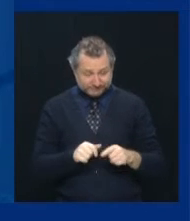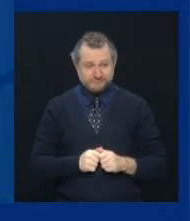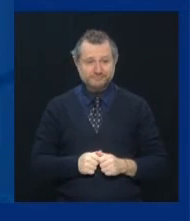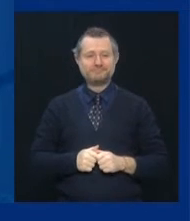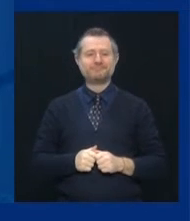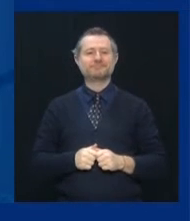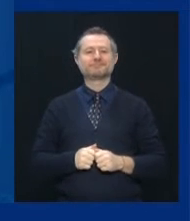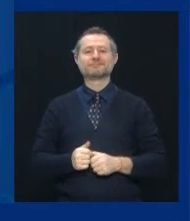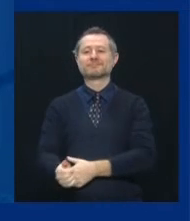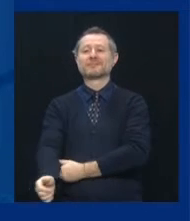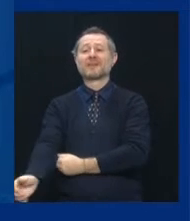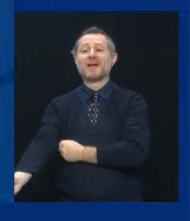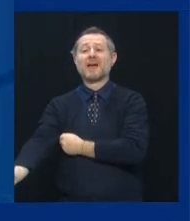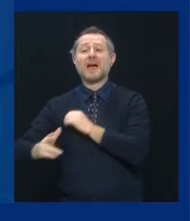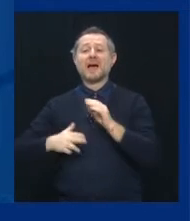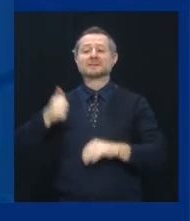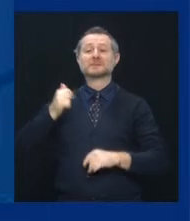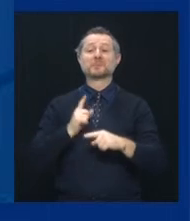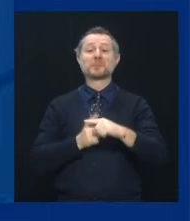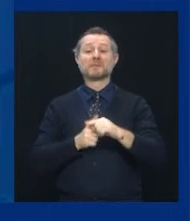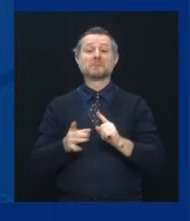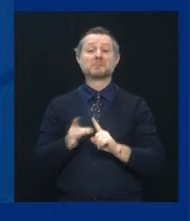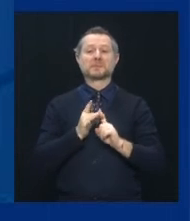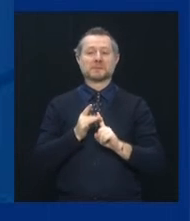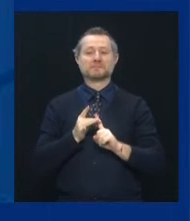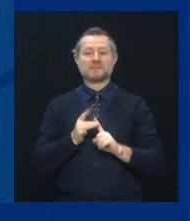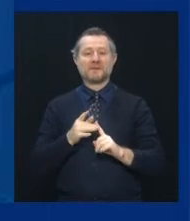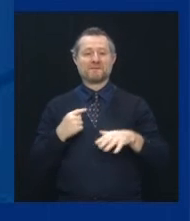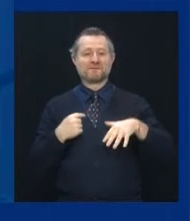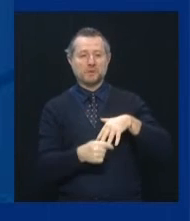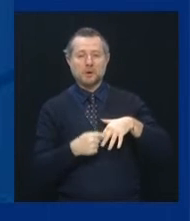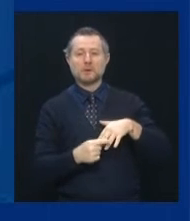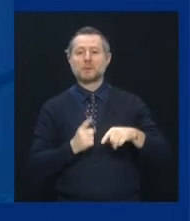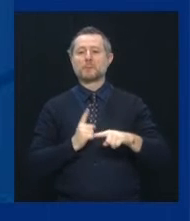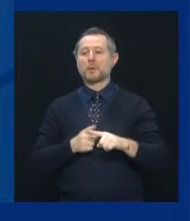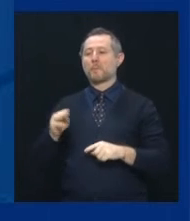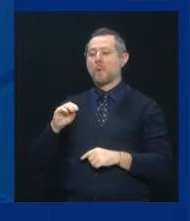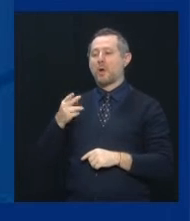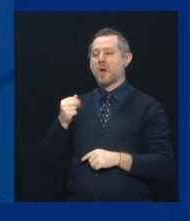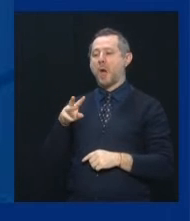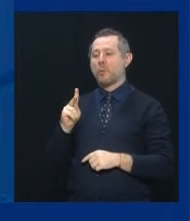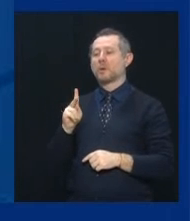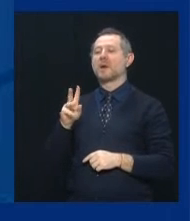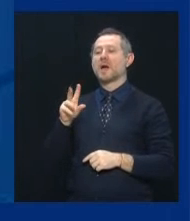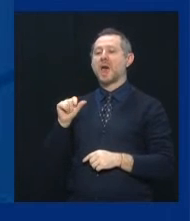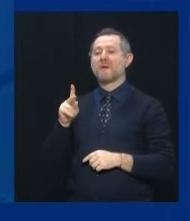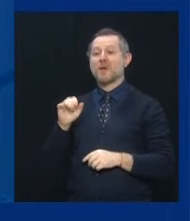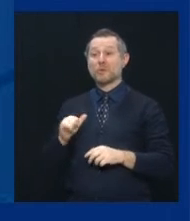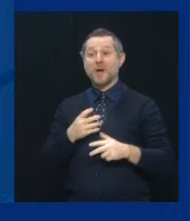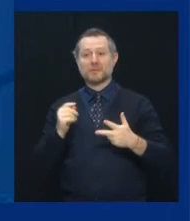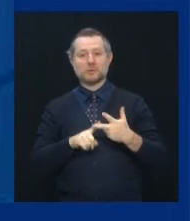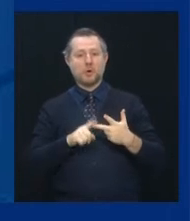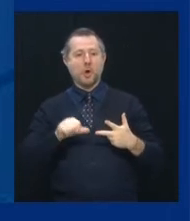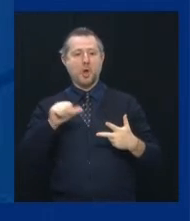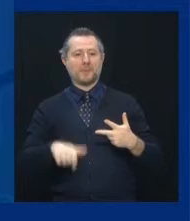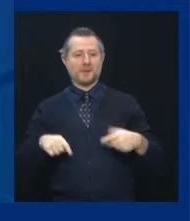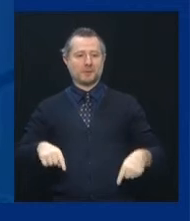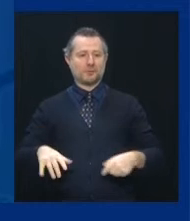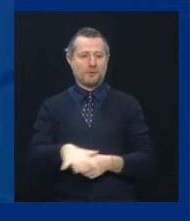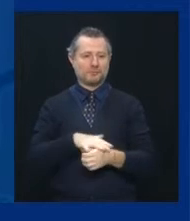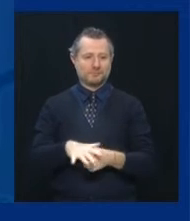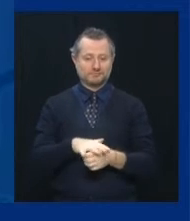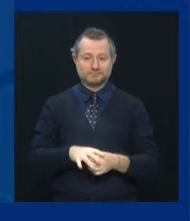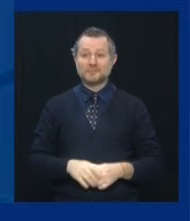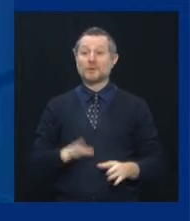Highest positivity, Finger Lakes, Mohawk Valley, and Capital Region. In New York City,